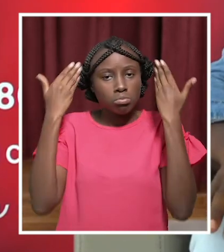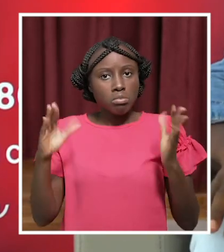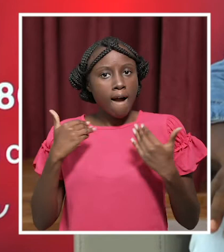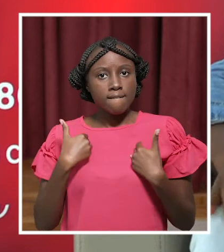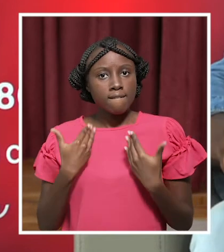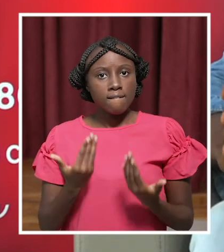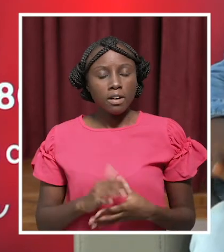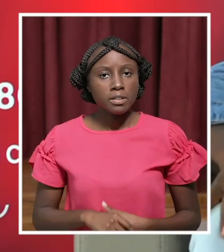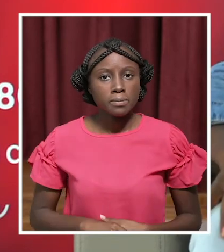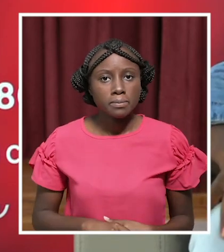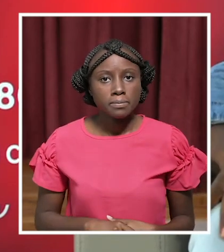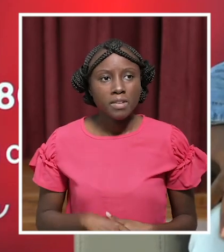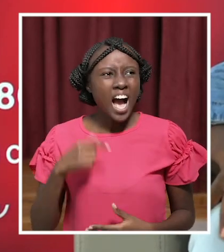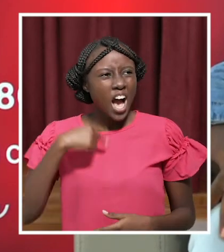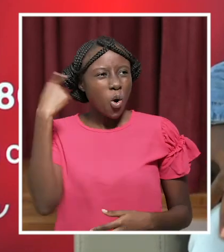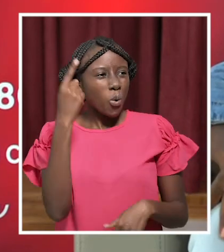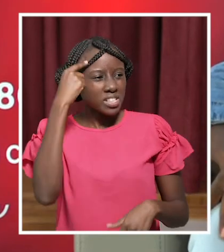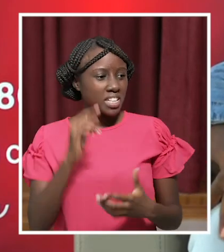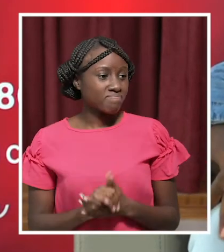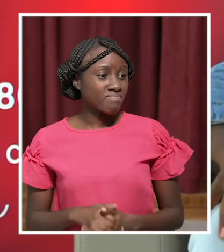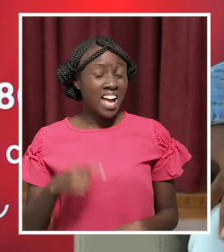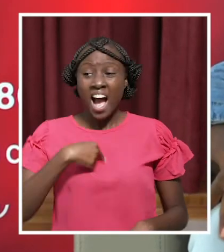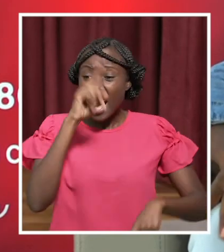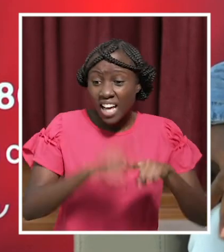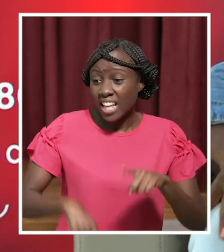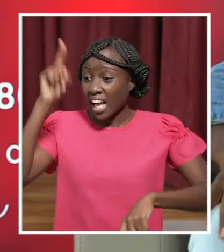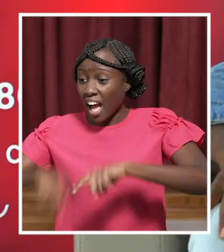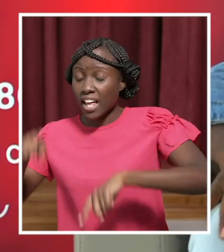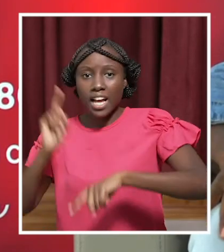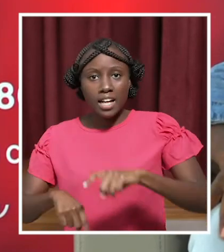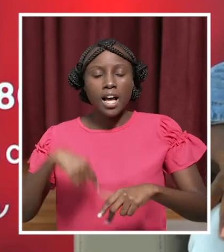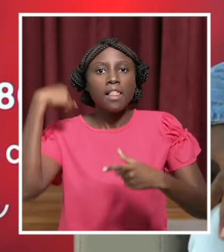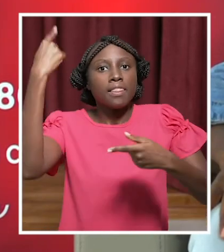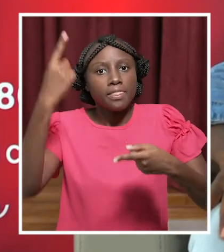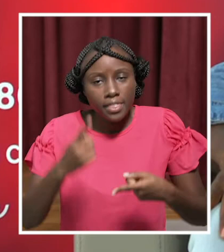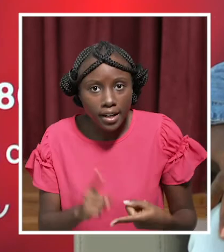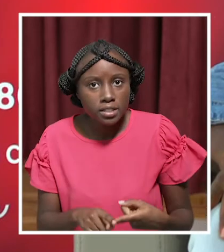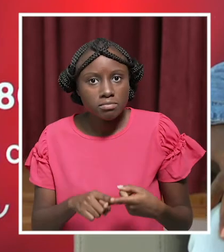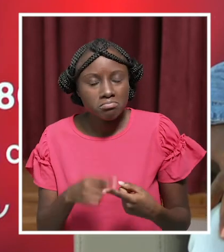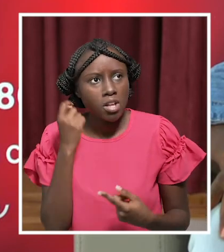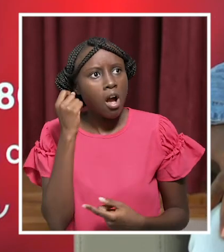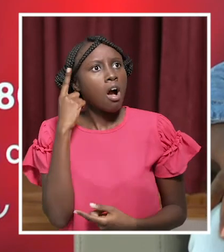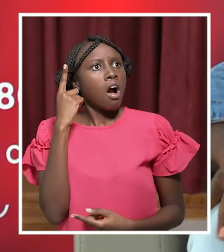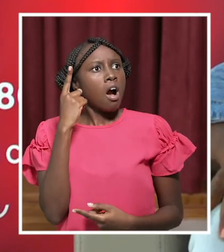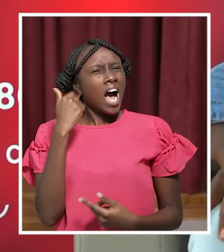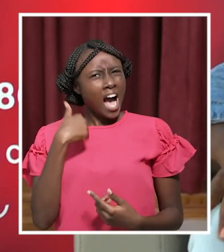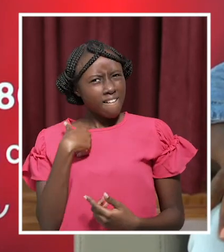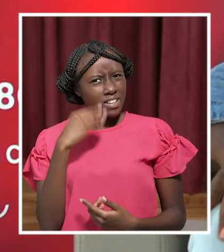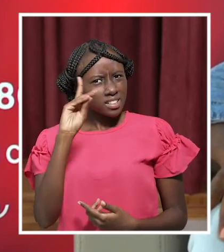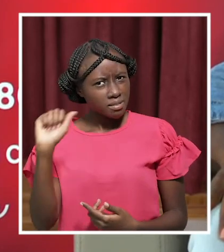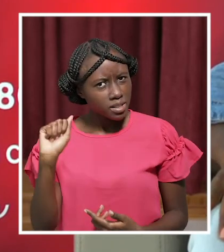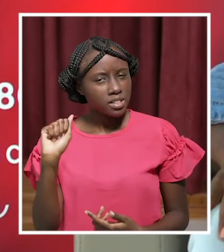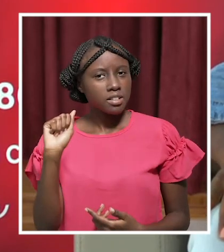I can't navigate school. And only then, when I realized that, wait now, there's a disability I